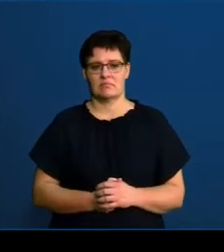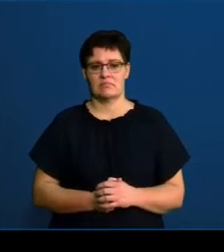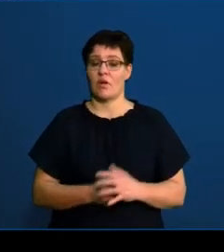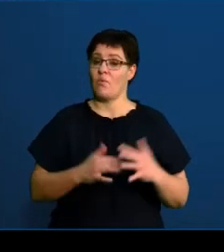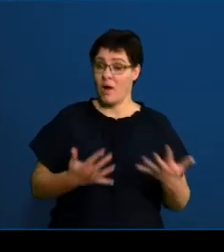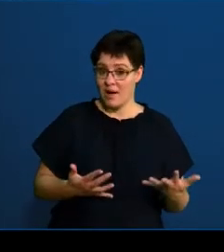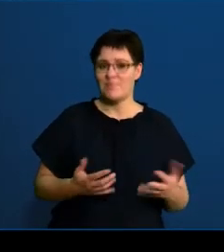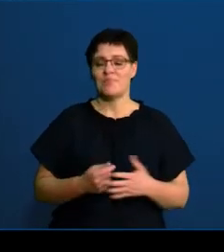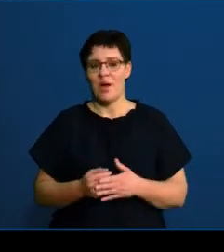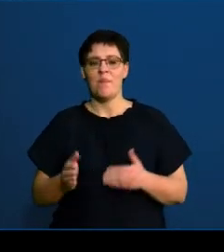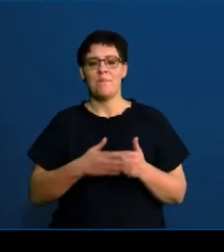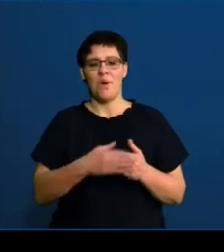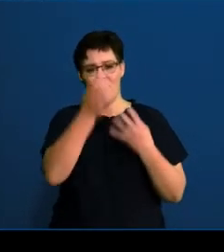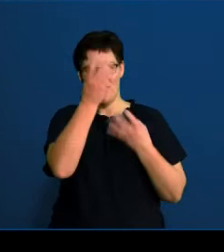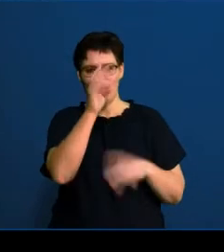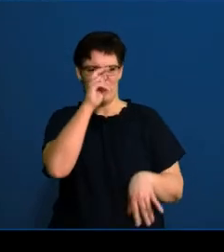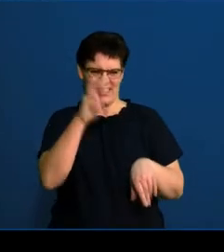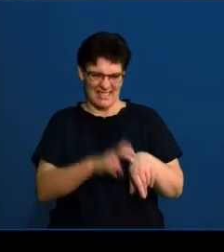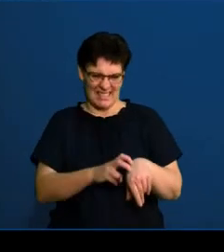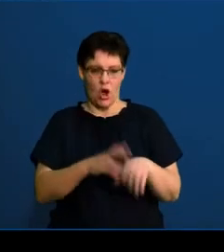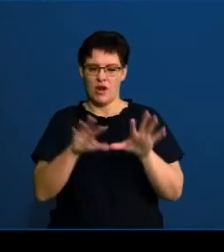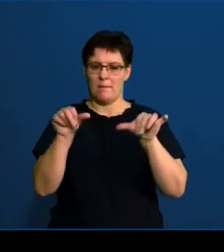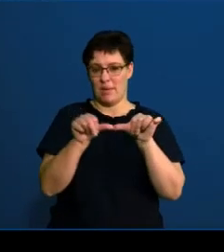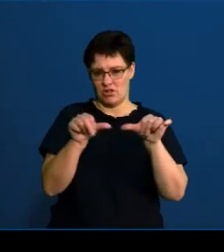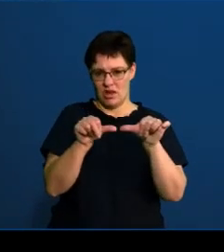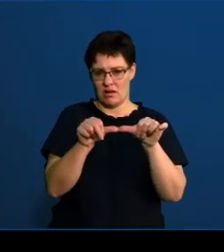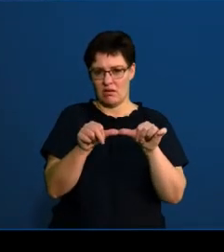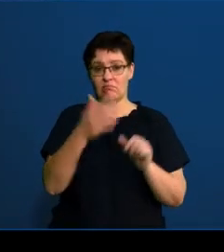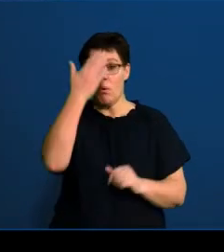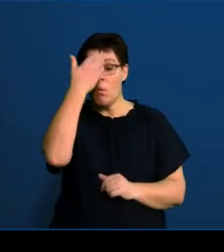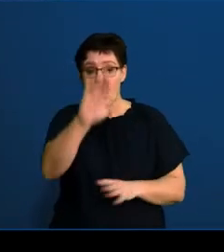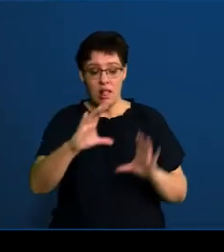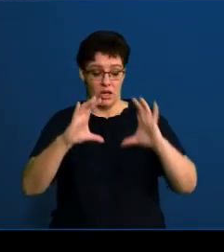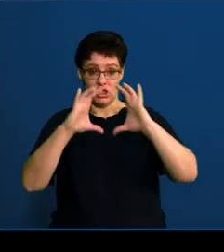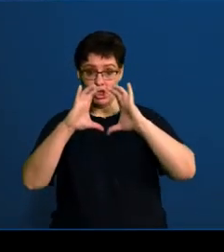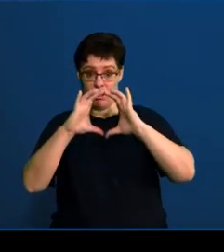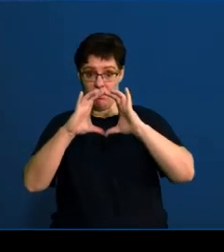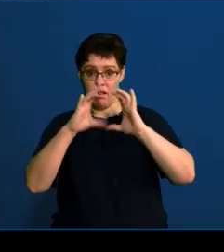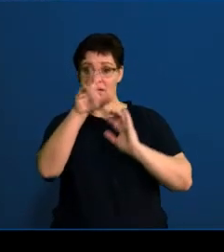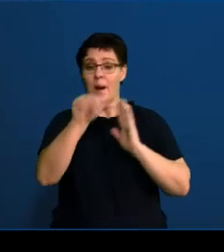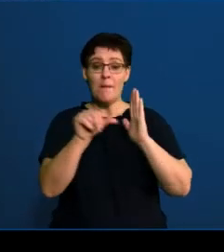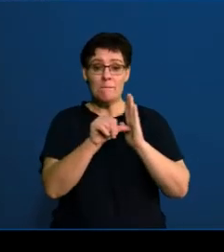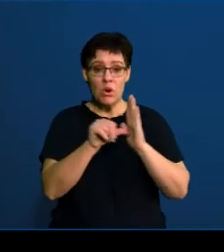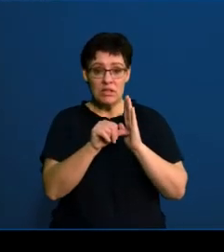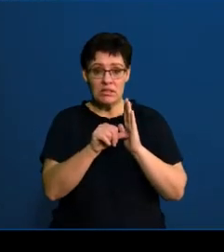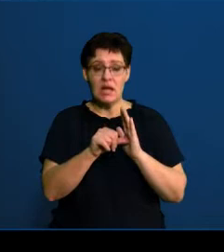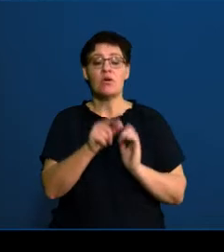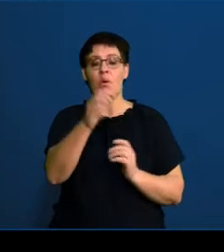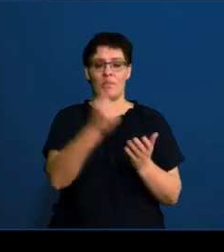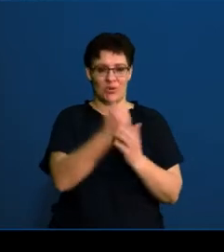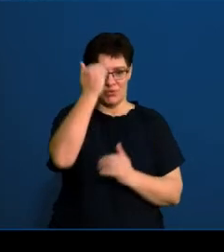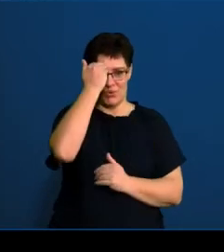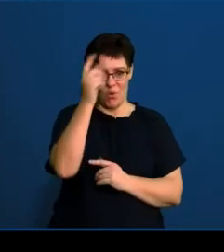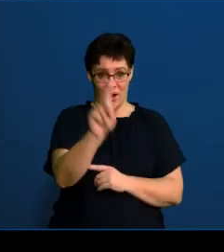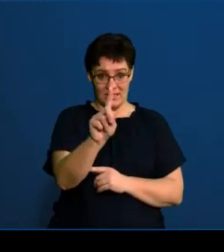Right, so now some more tips that you need on measurement. When working with circles, it's important, I have a pen, it's important